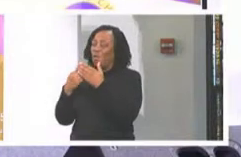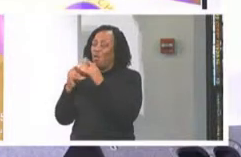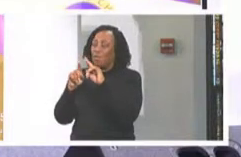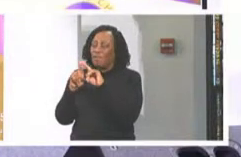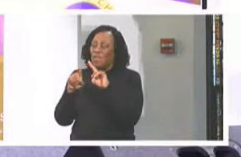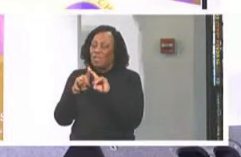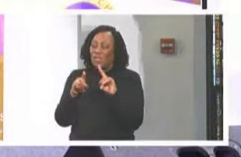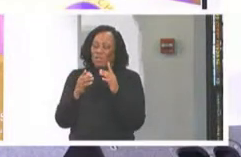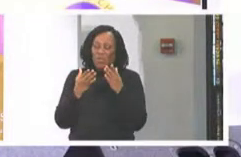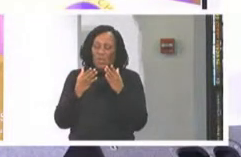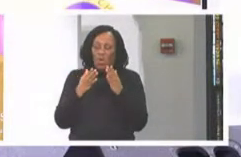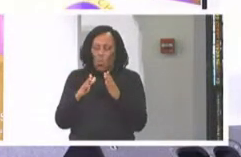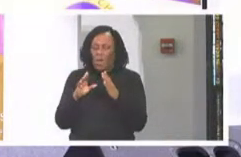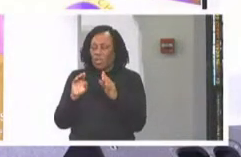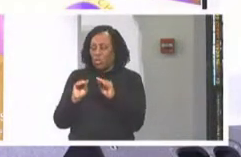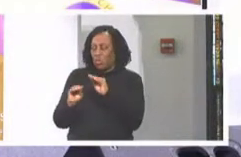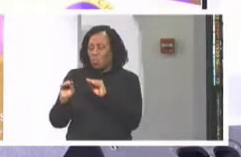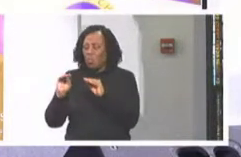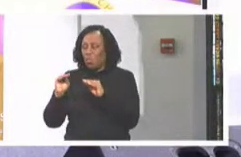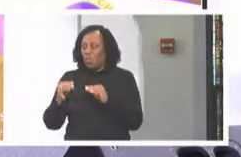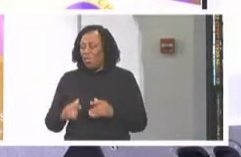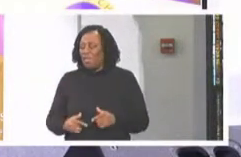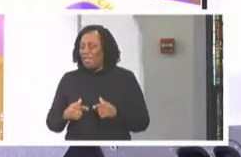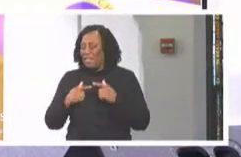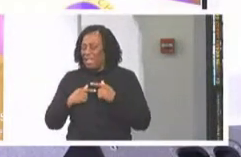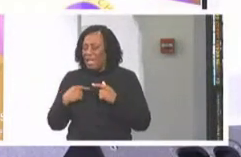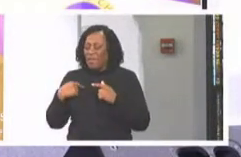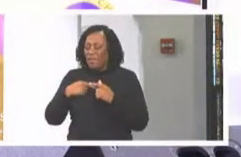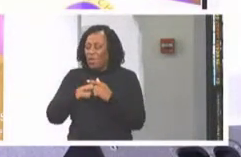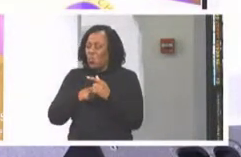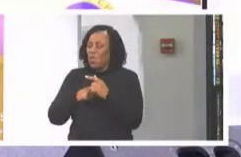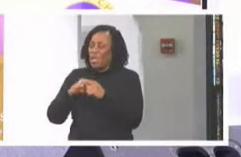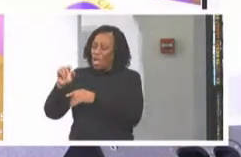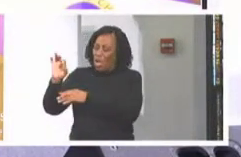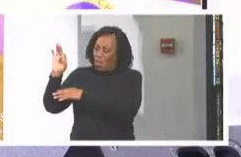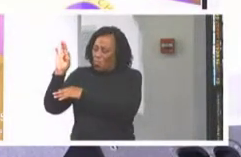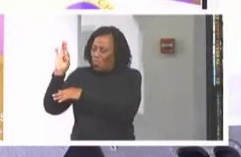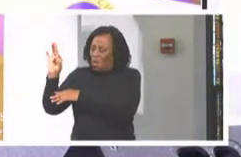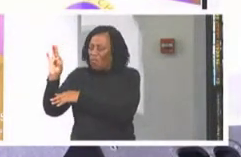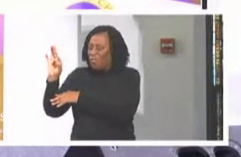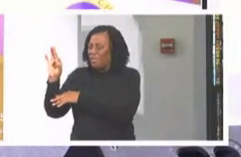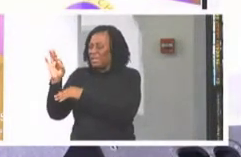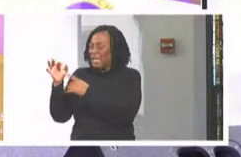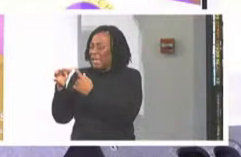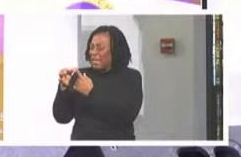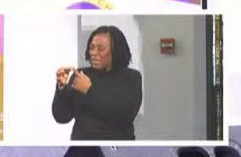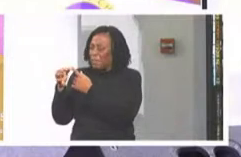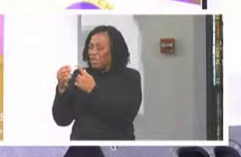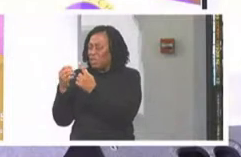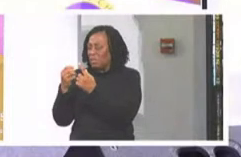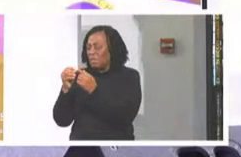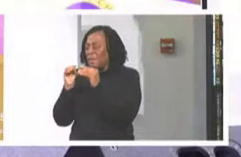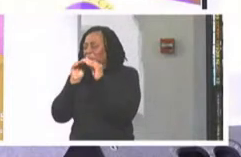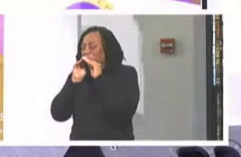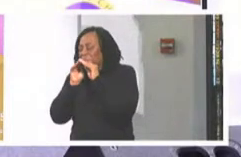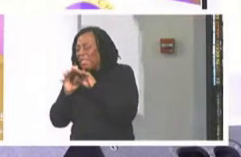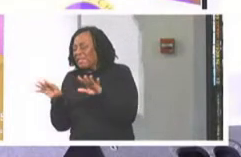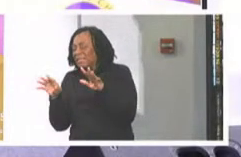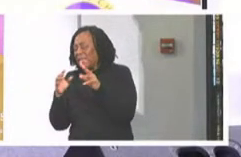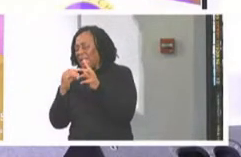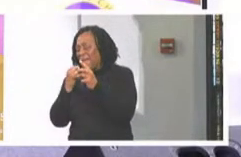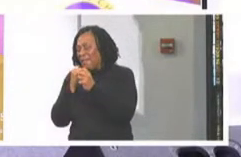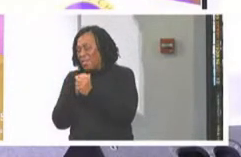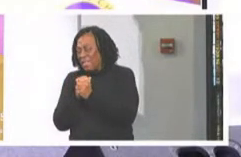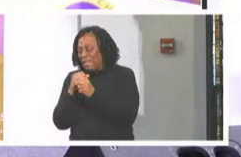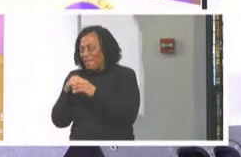of Jesus, Lord God. We declare and prophesy a special blessing of love and power and liberation over their life in every way,